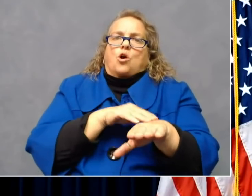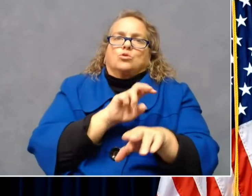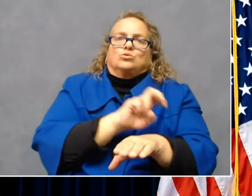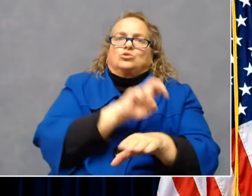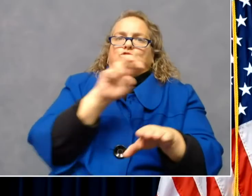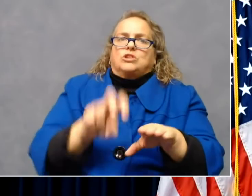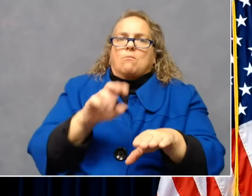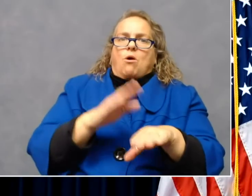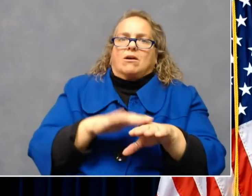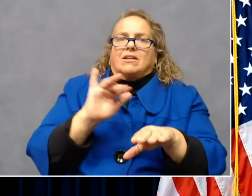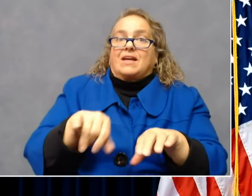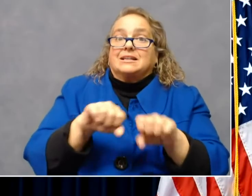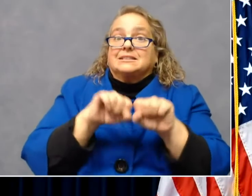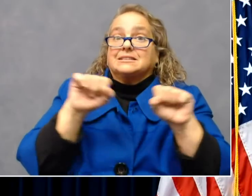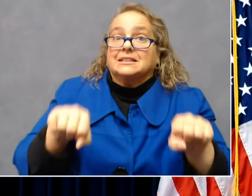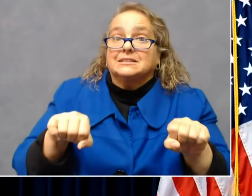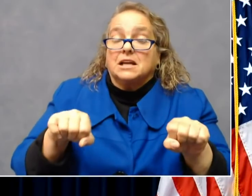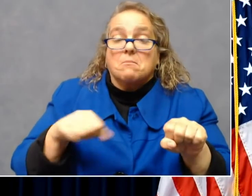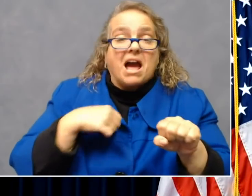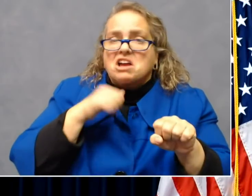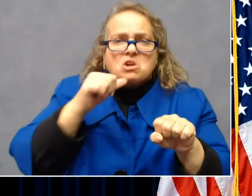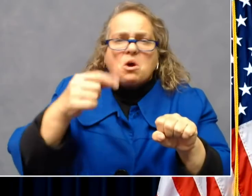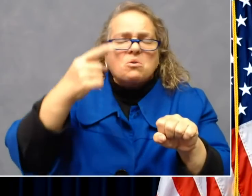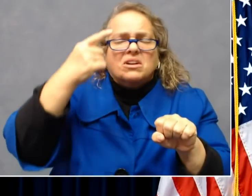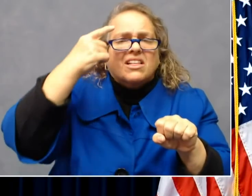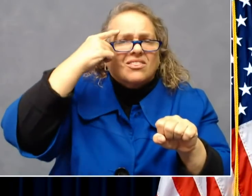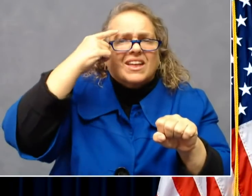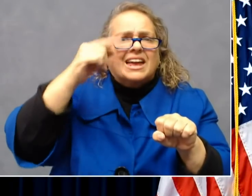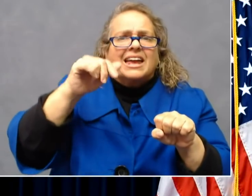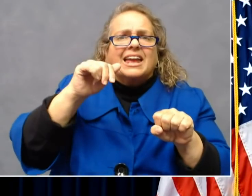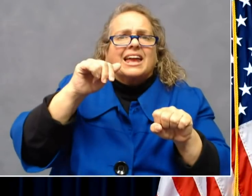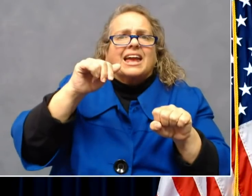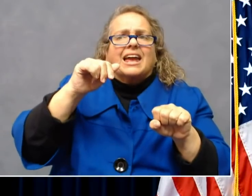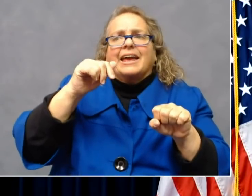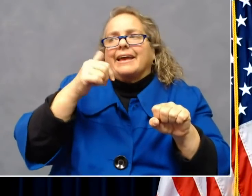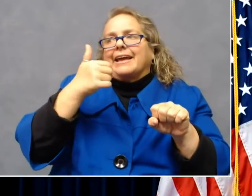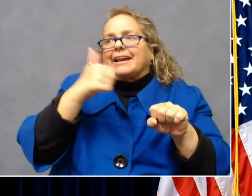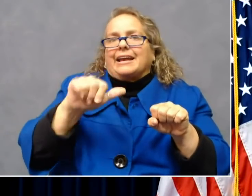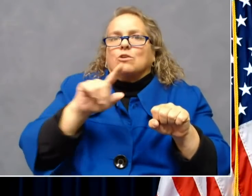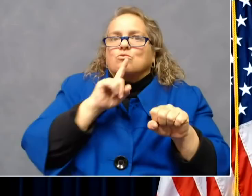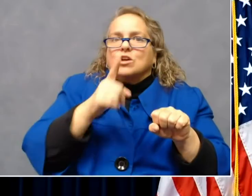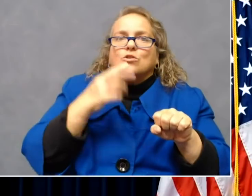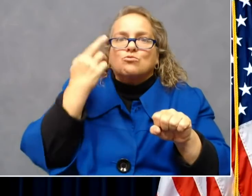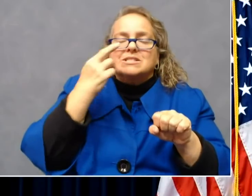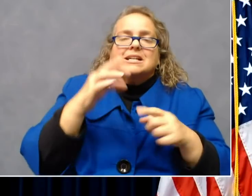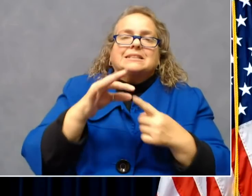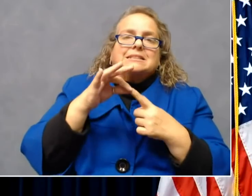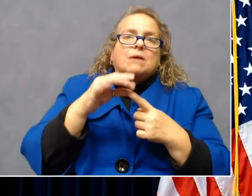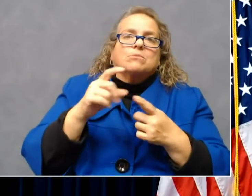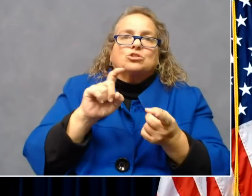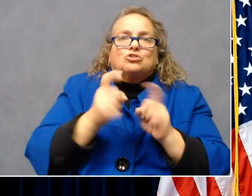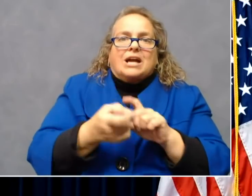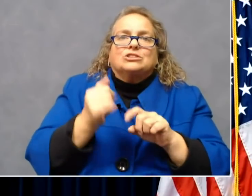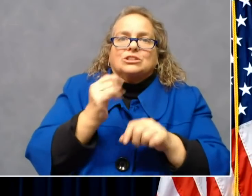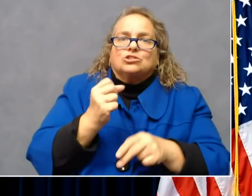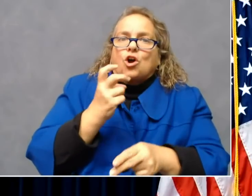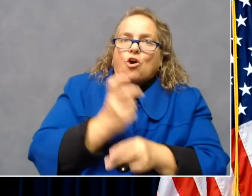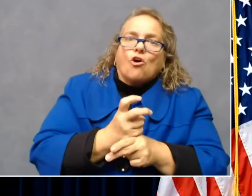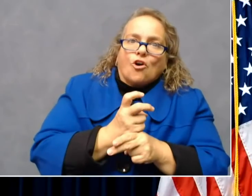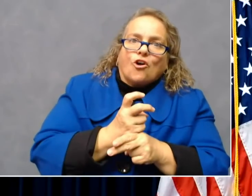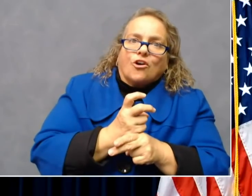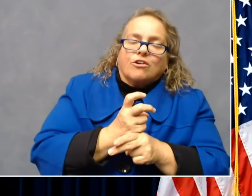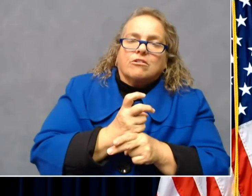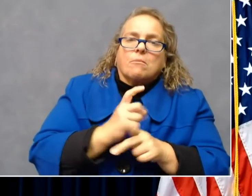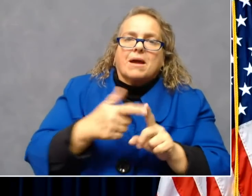I don't think that there were great reasons for it, other than change is hard. But I do appreciate that they did